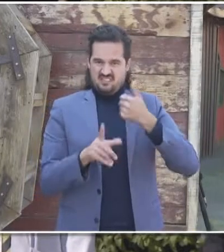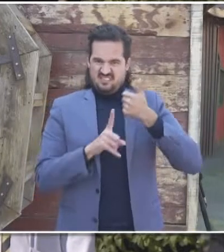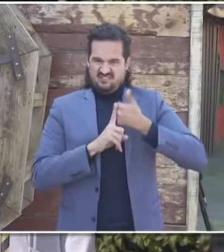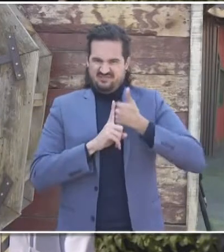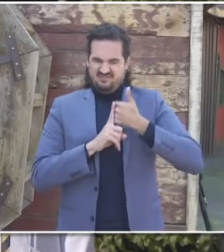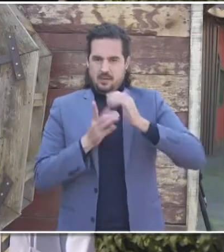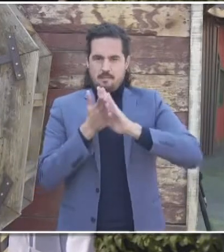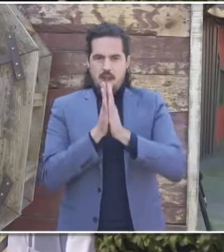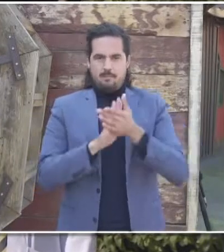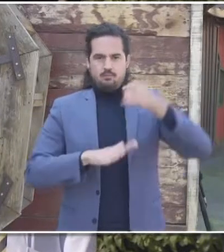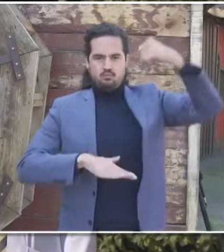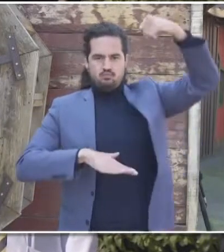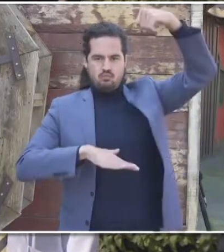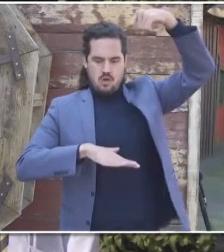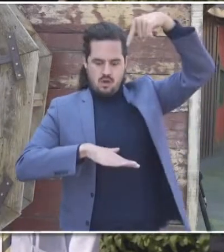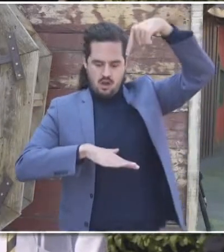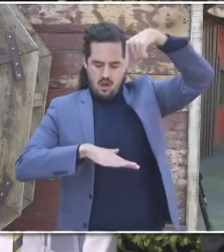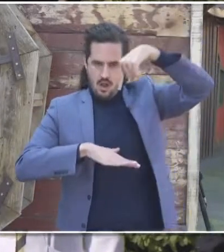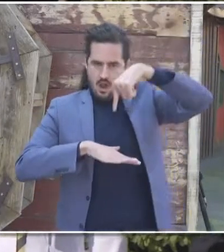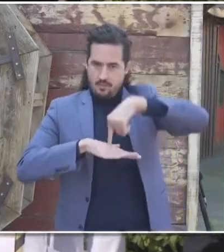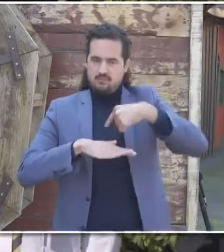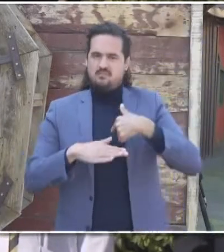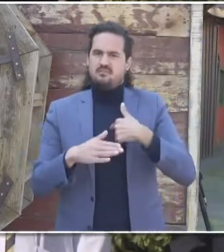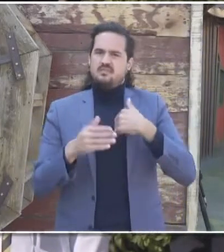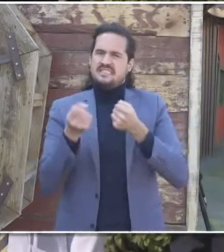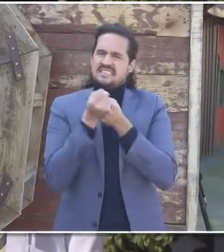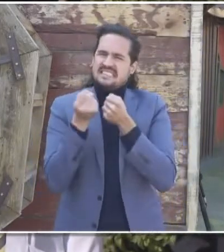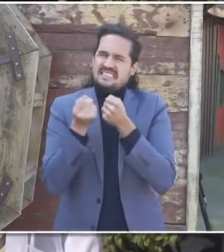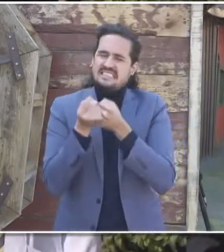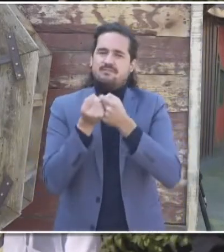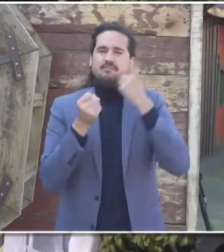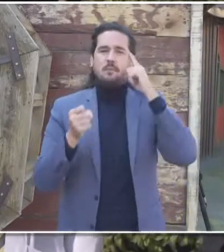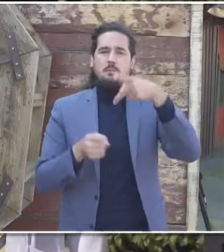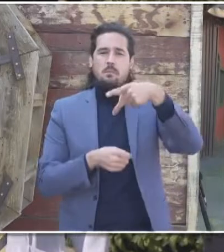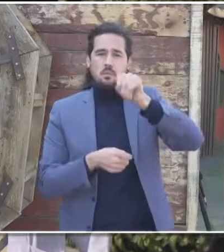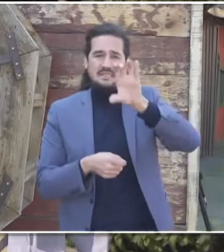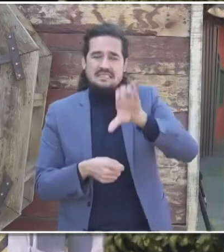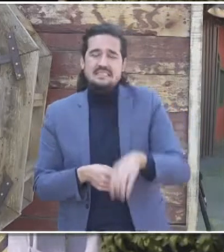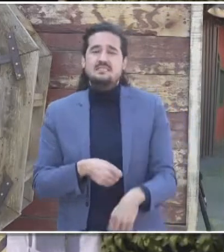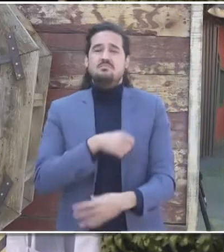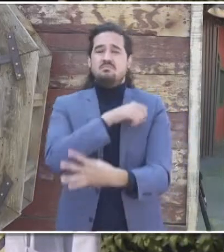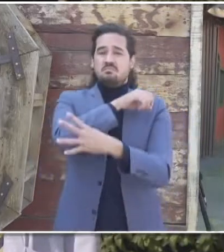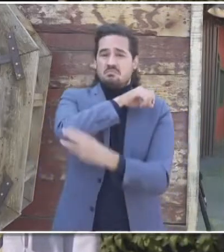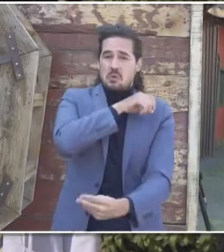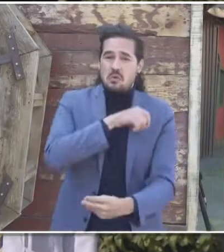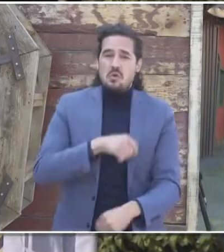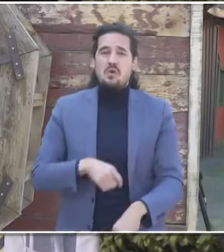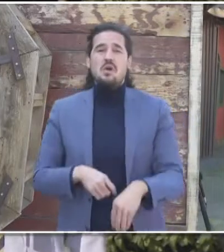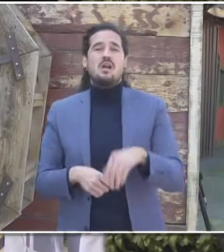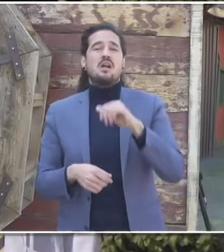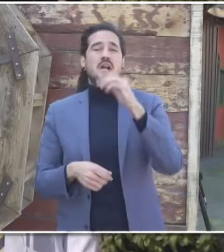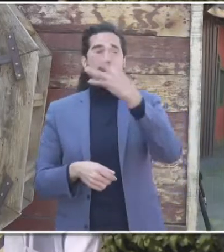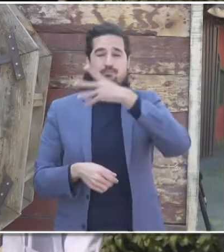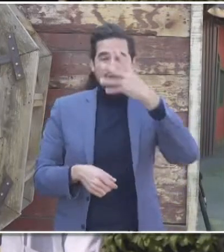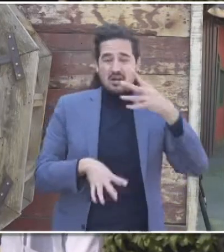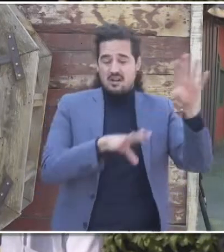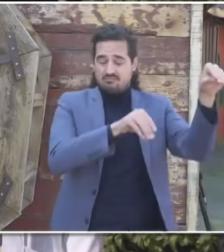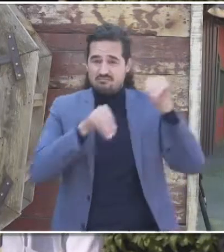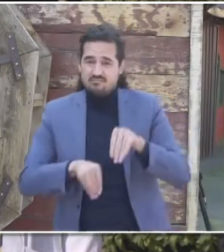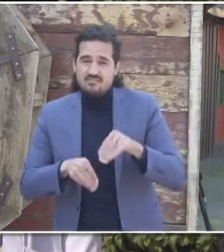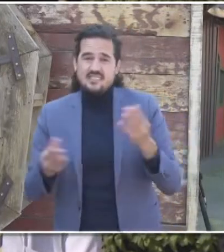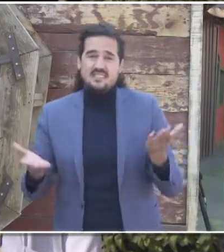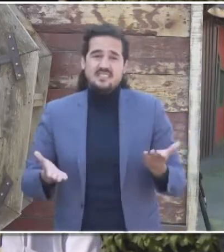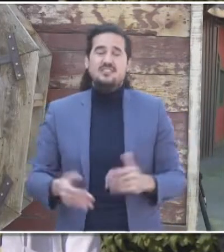communities of color, our poor, our immigrants. And I'm so pleased to be standing here today with so many